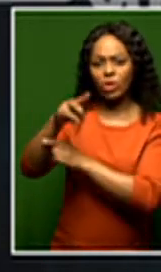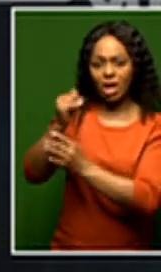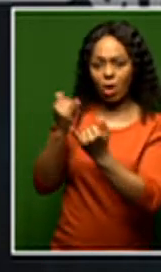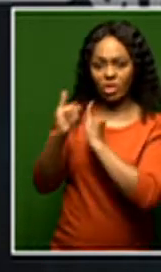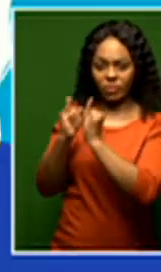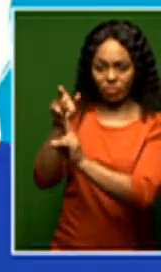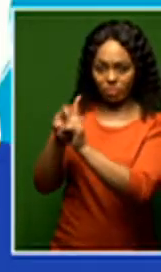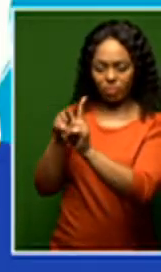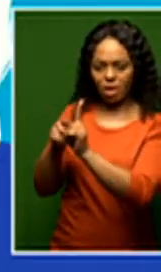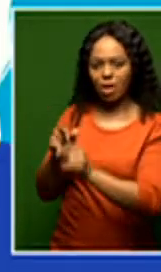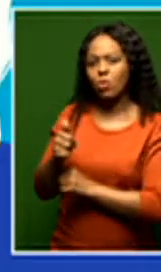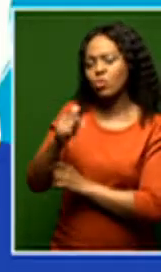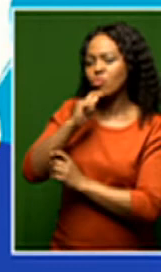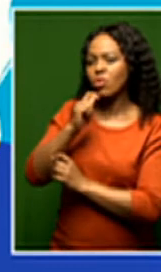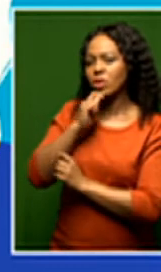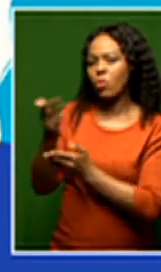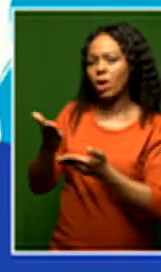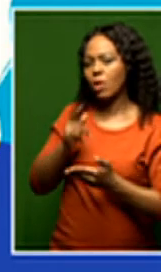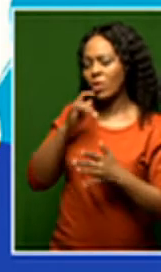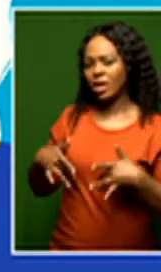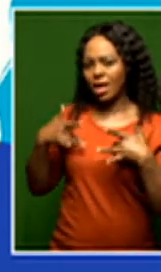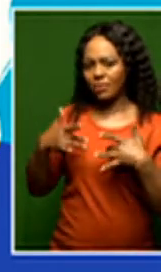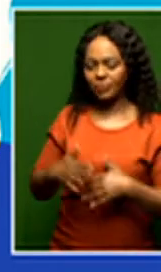Thank you so much for joining us. Welcome to Morning Live.